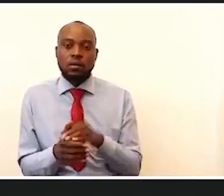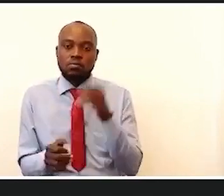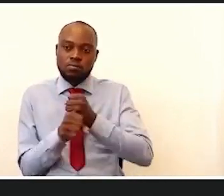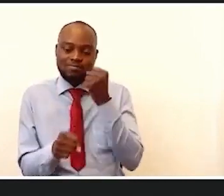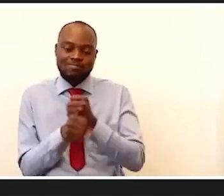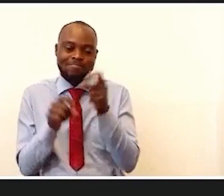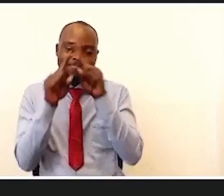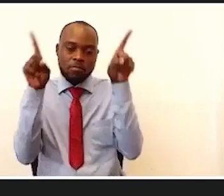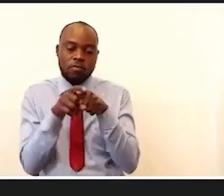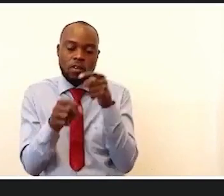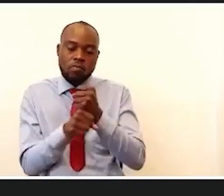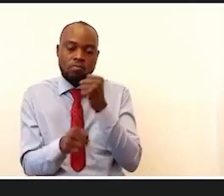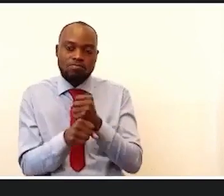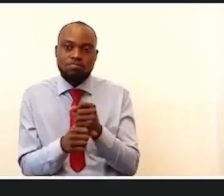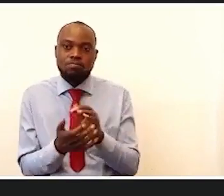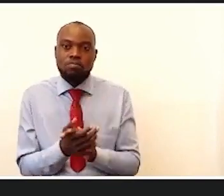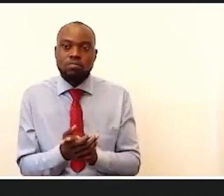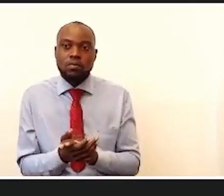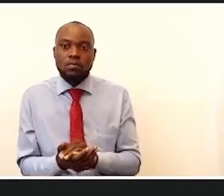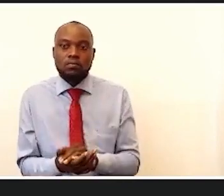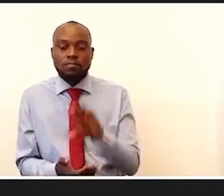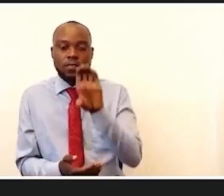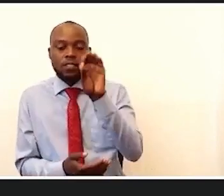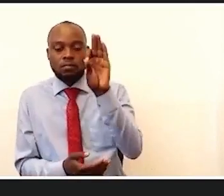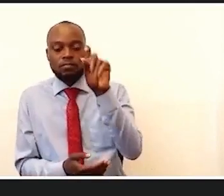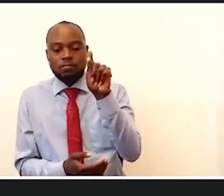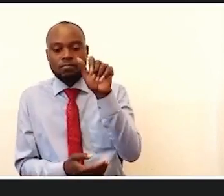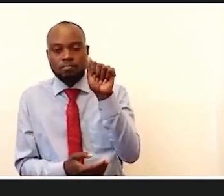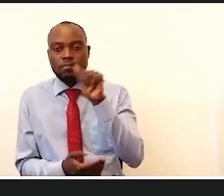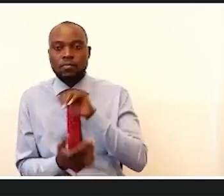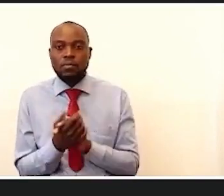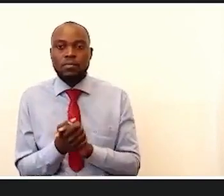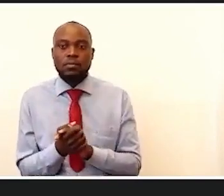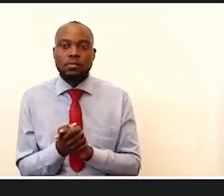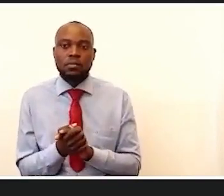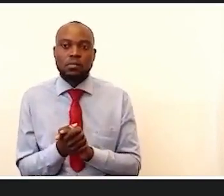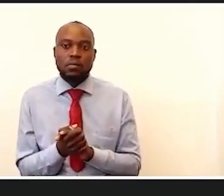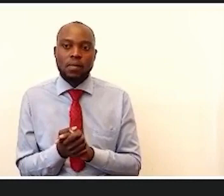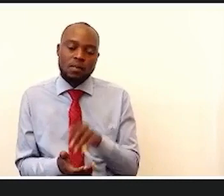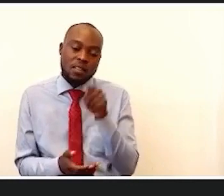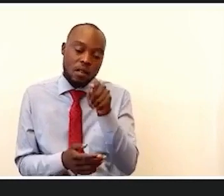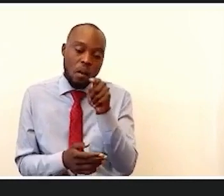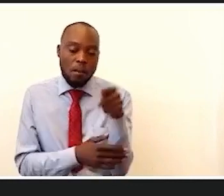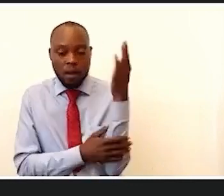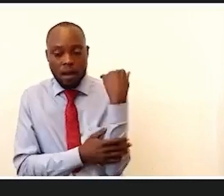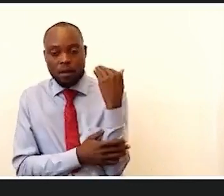framework of the CFA, of the CFA franc, there is already a structural